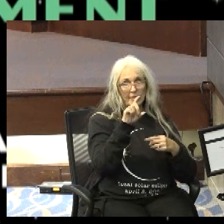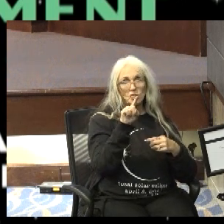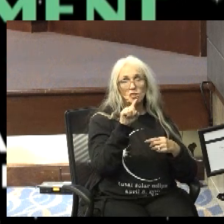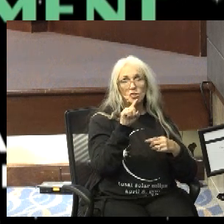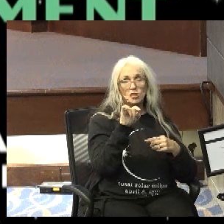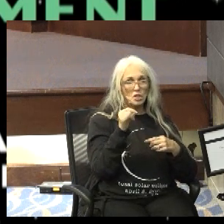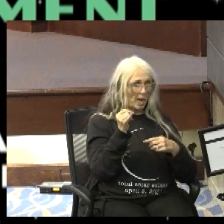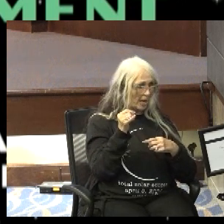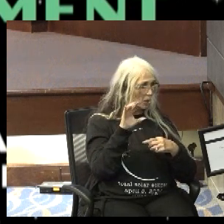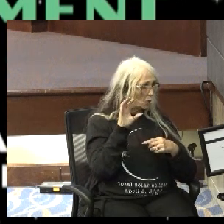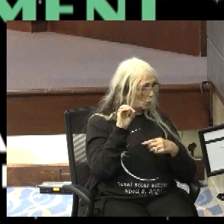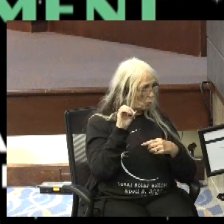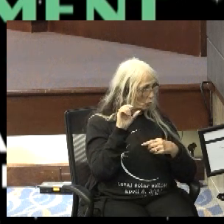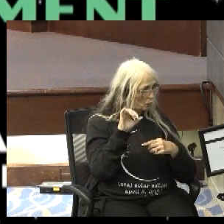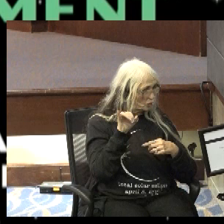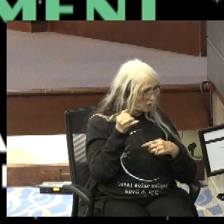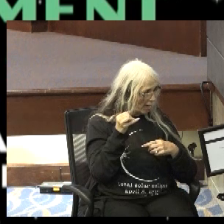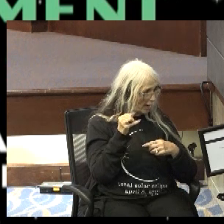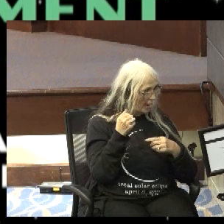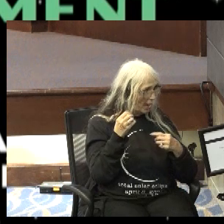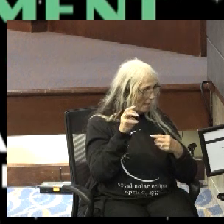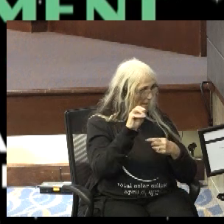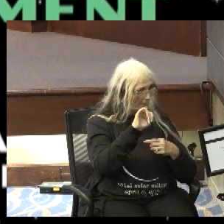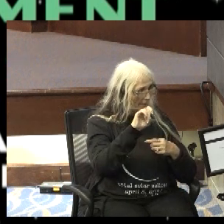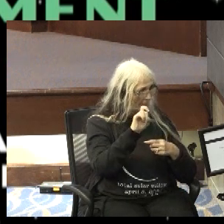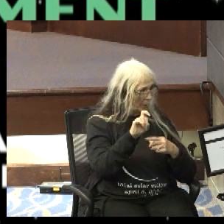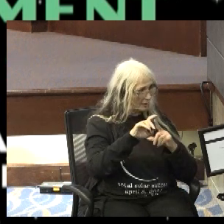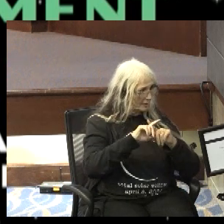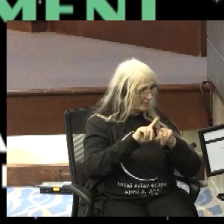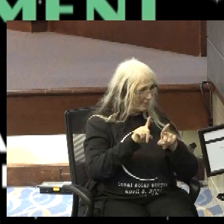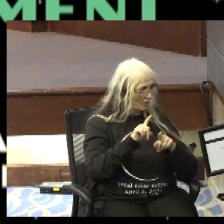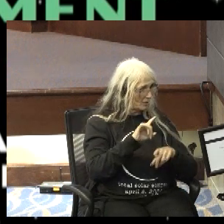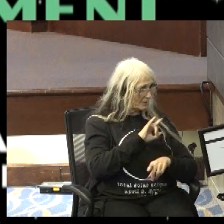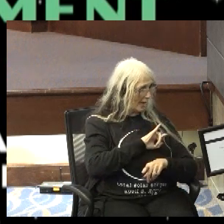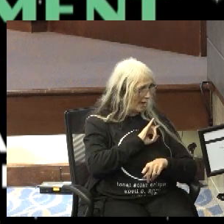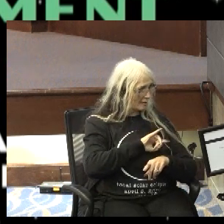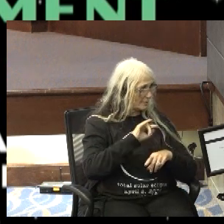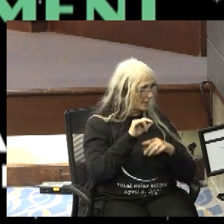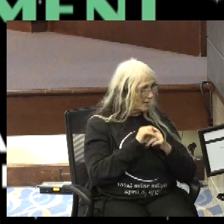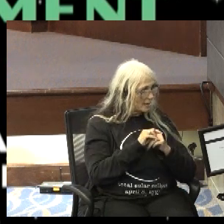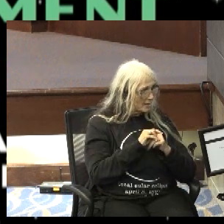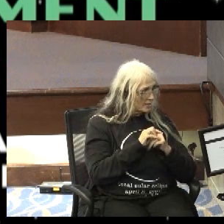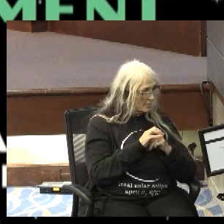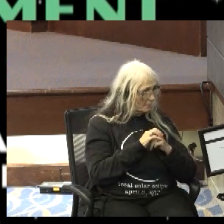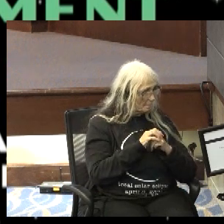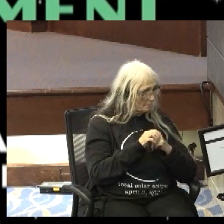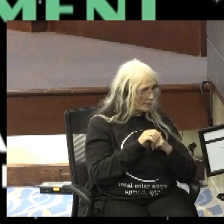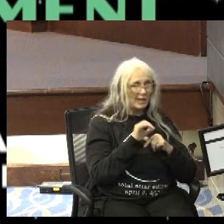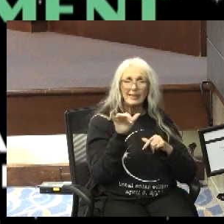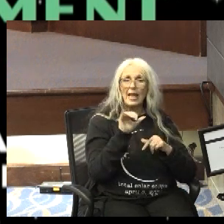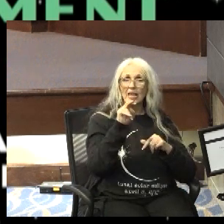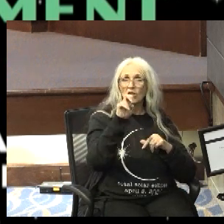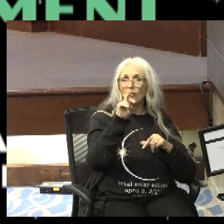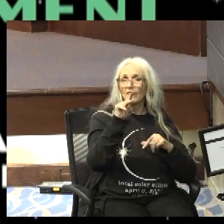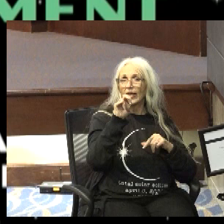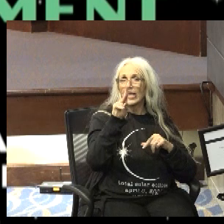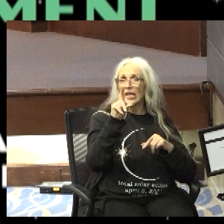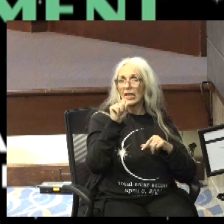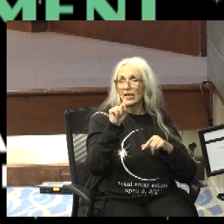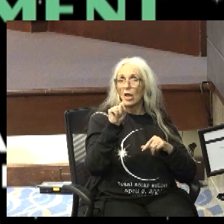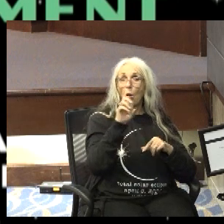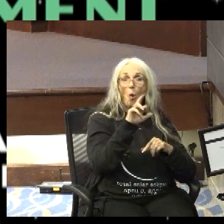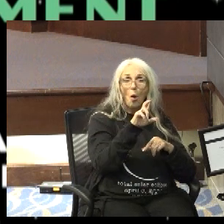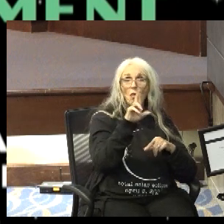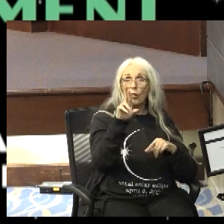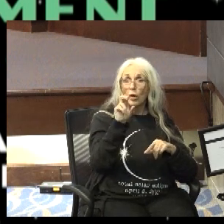LL Cool J, and known for mixing different styles. He's you know, only person that's crazy who mix like a Nirvana song or even Rush,